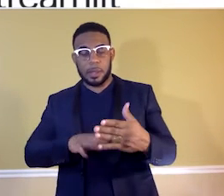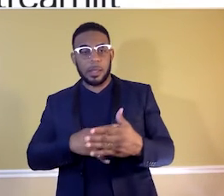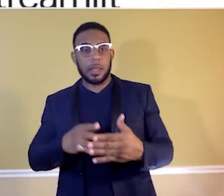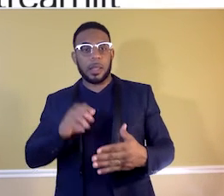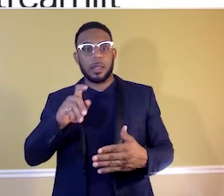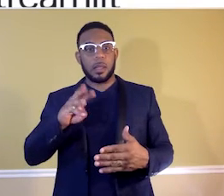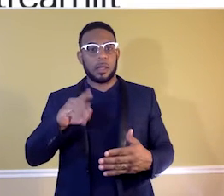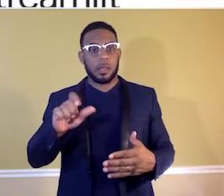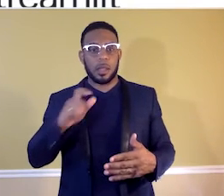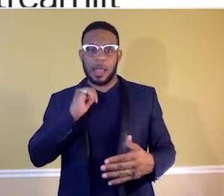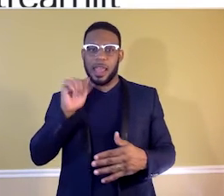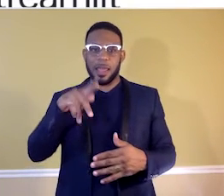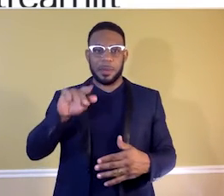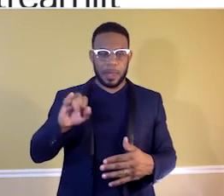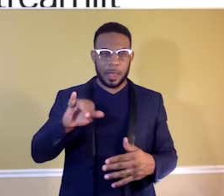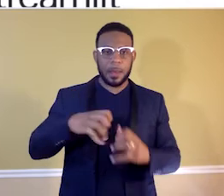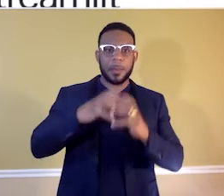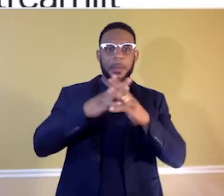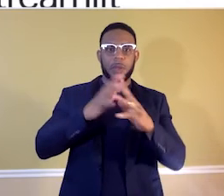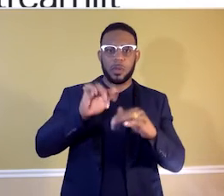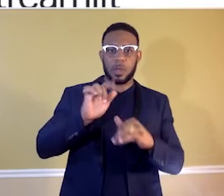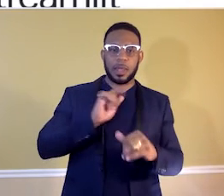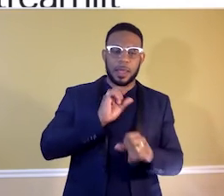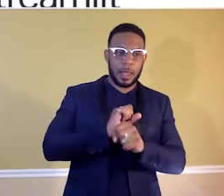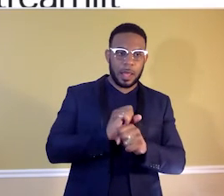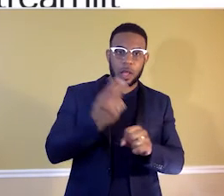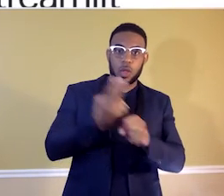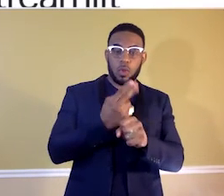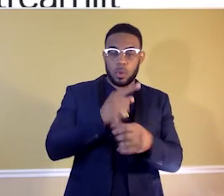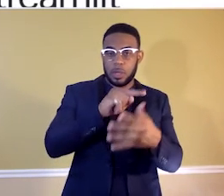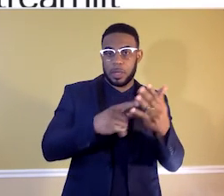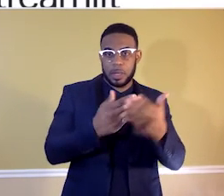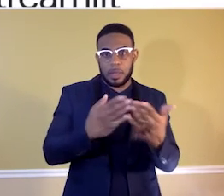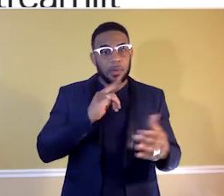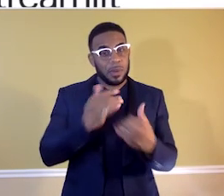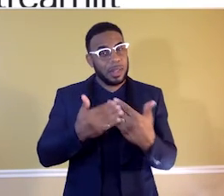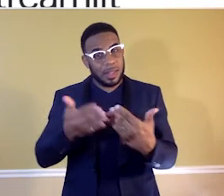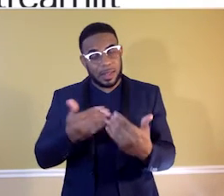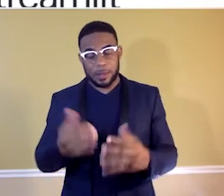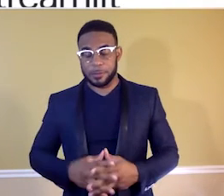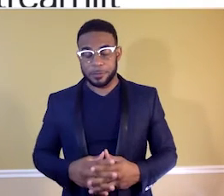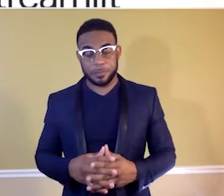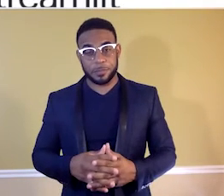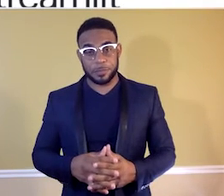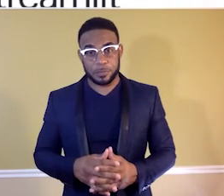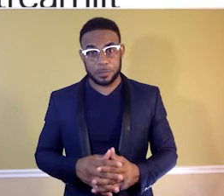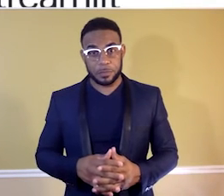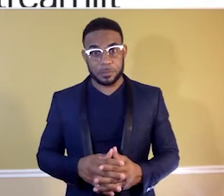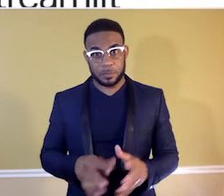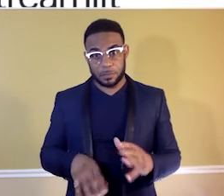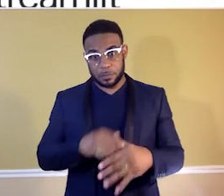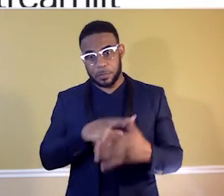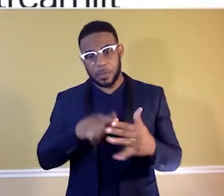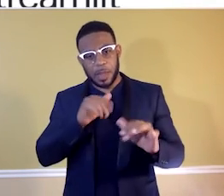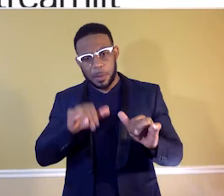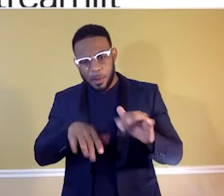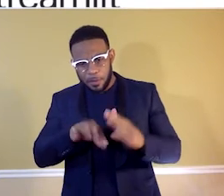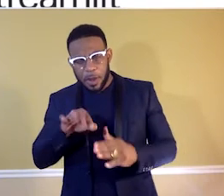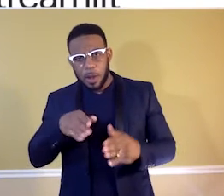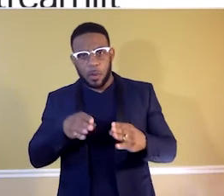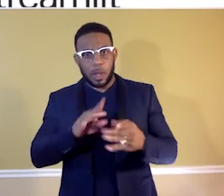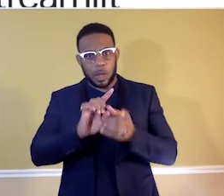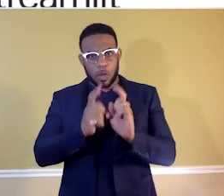Streamlit has APIs built into it where you can actually just utilize these things pretty easily. And I was able to find a way to